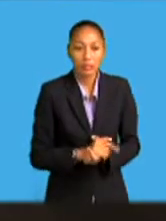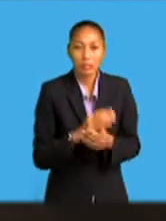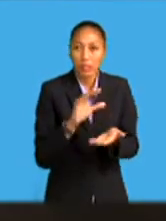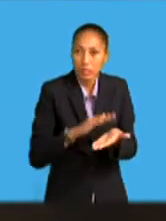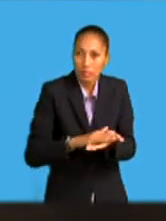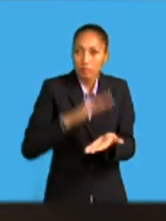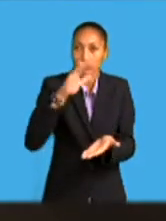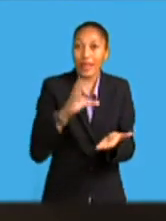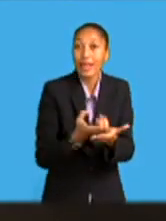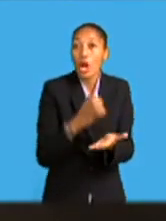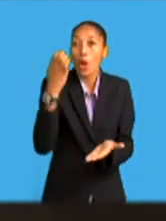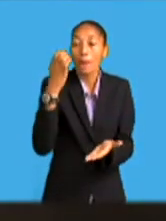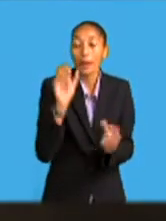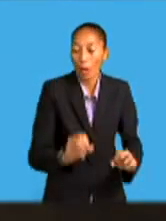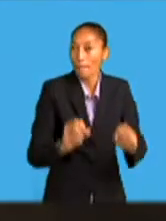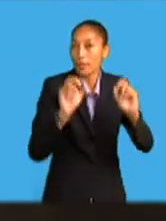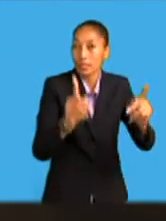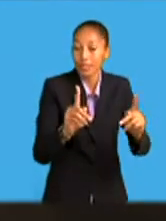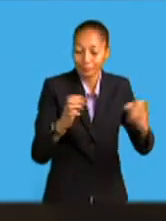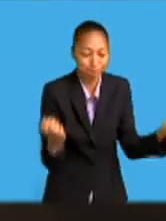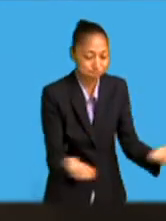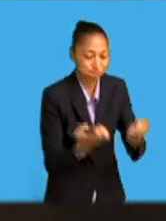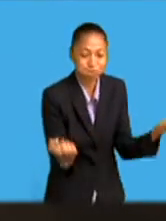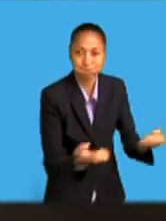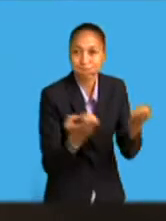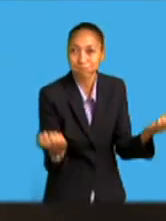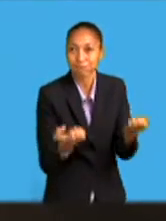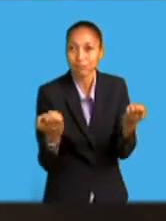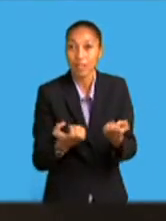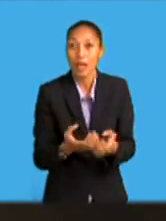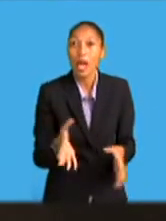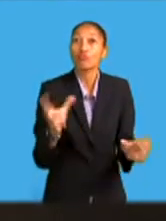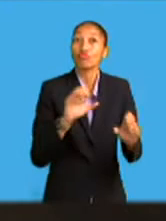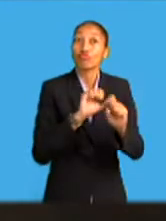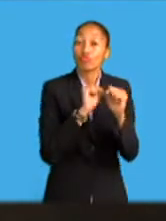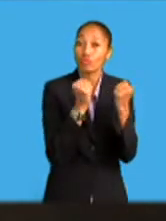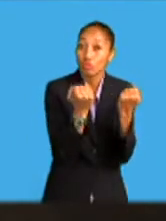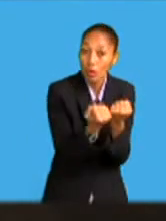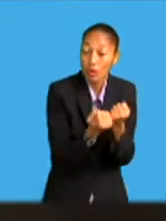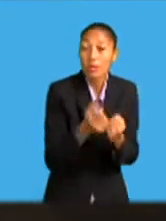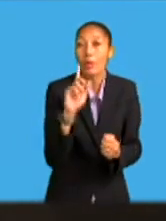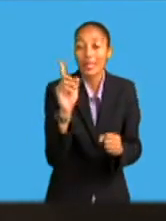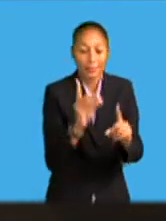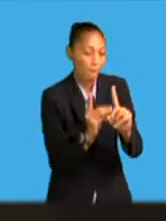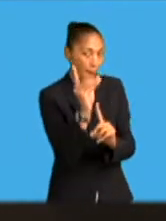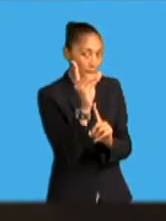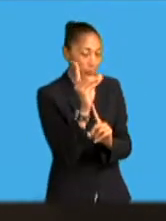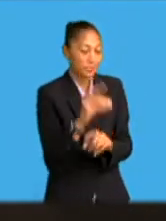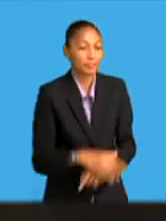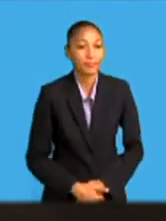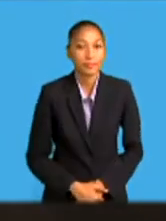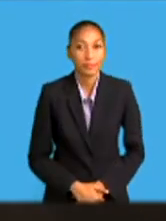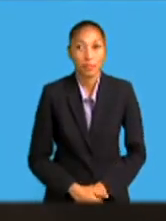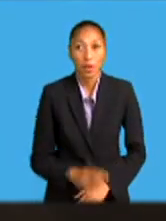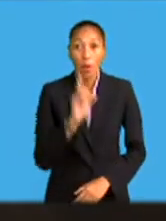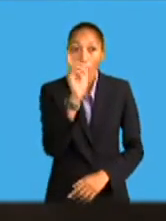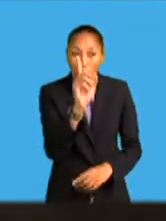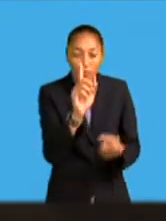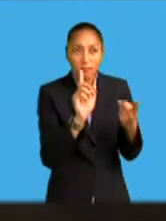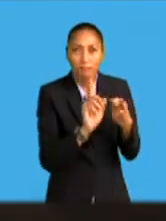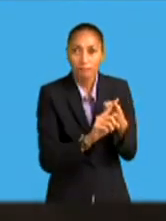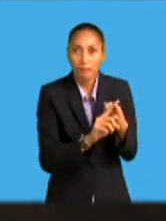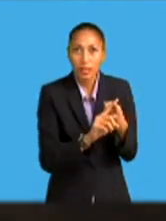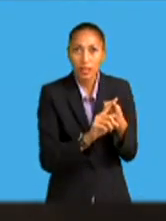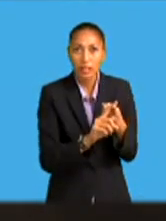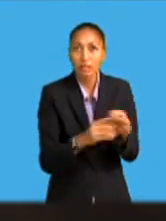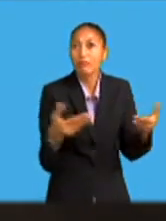increased economic opportunity, and encourage economic and social development. One of which is